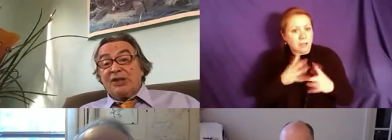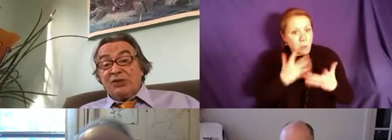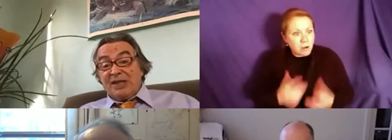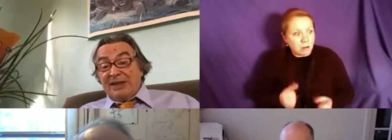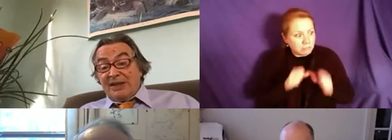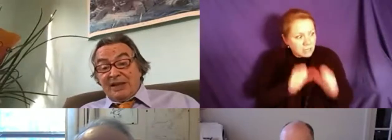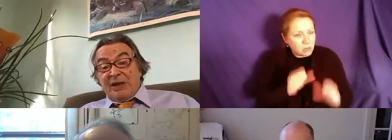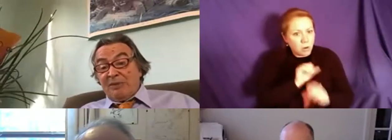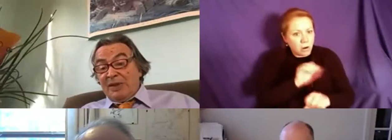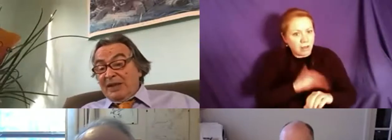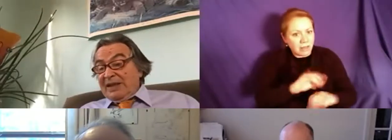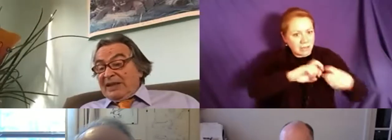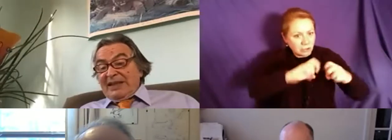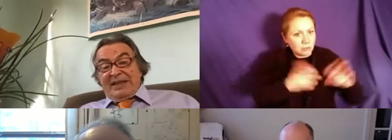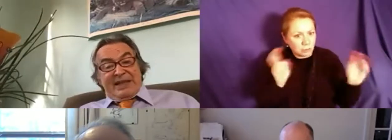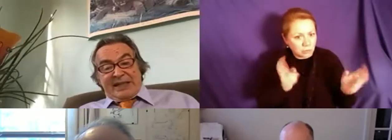those issues. And